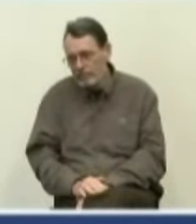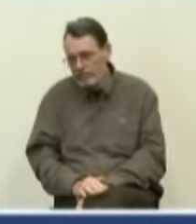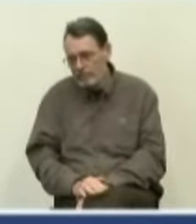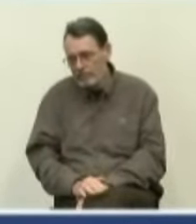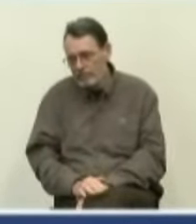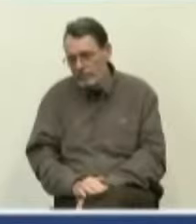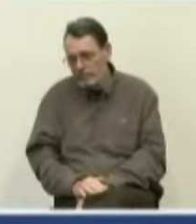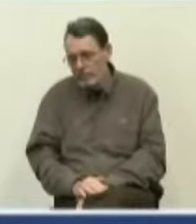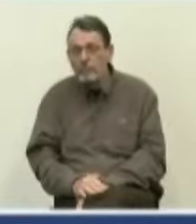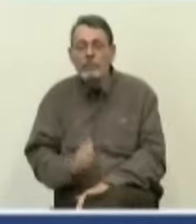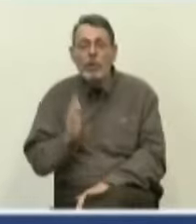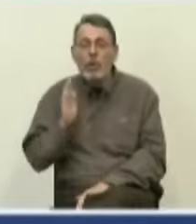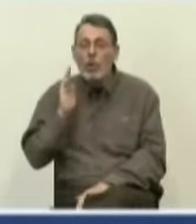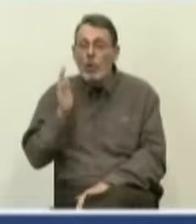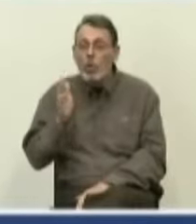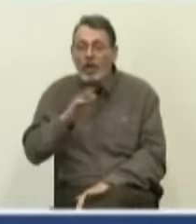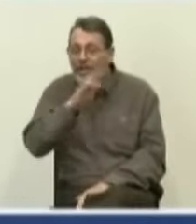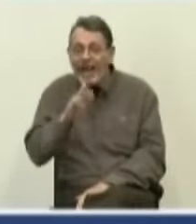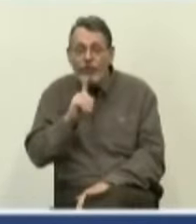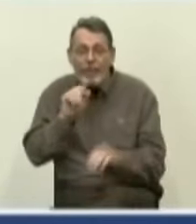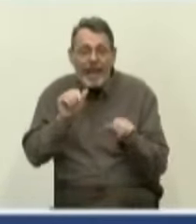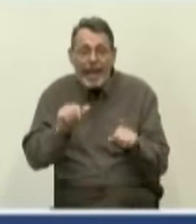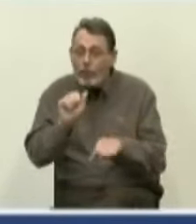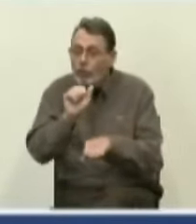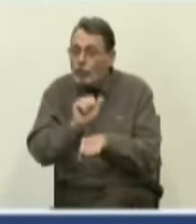and will never be able to work for the rest of his life.